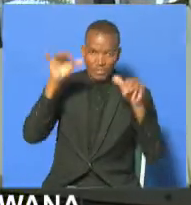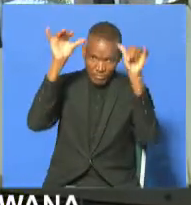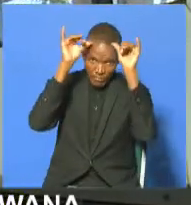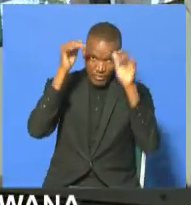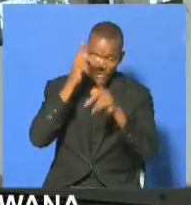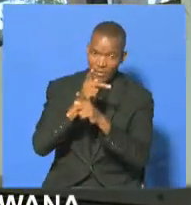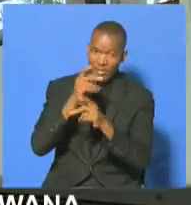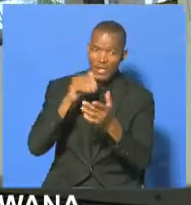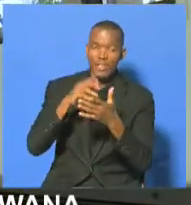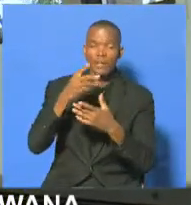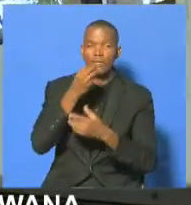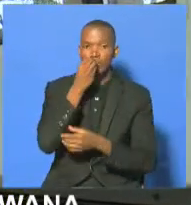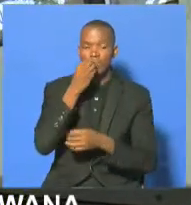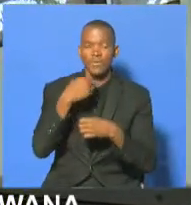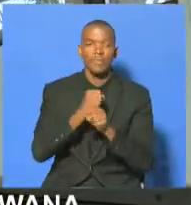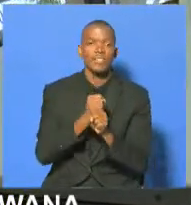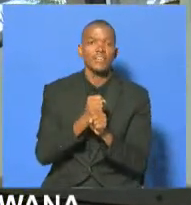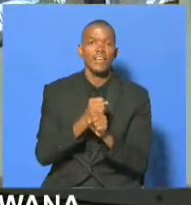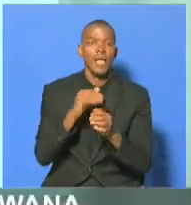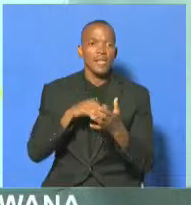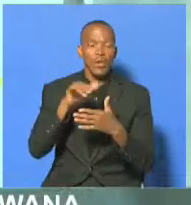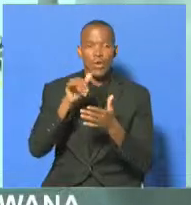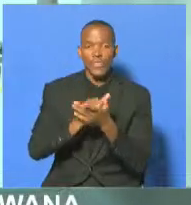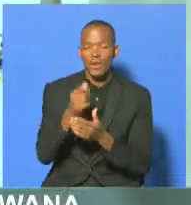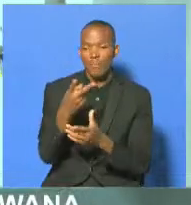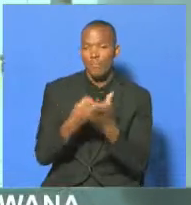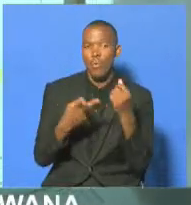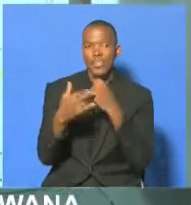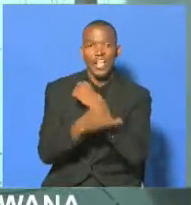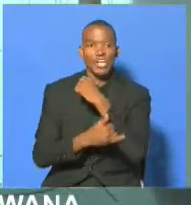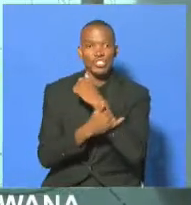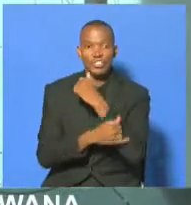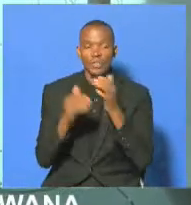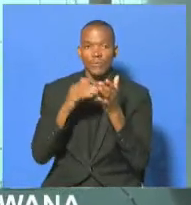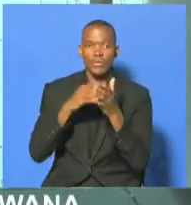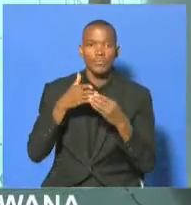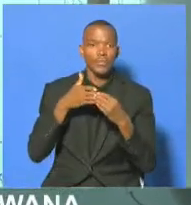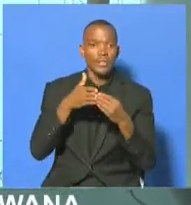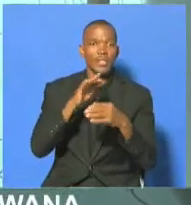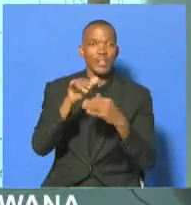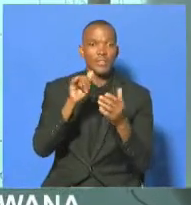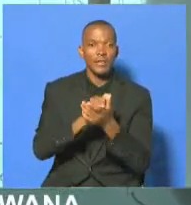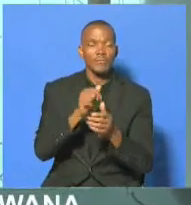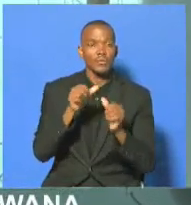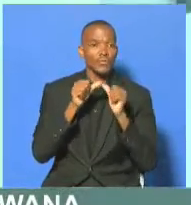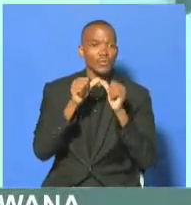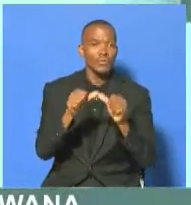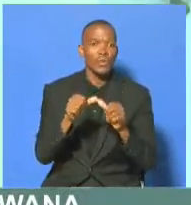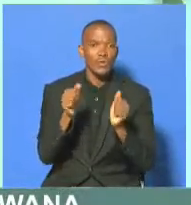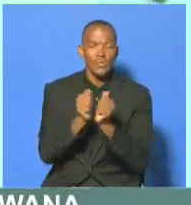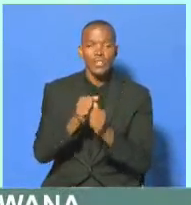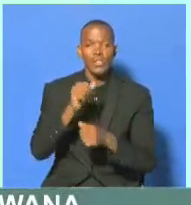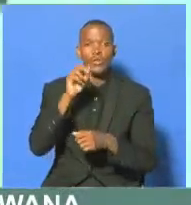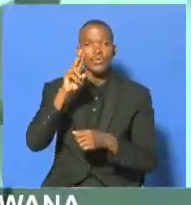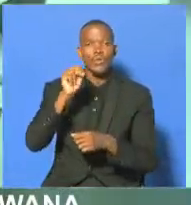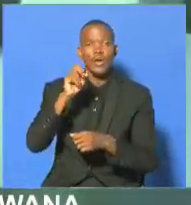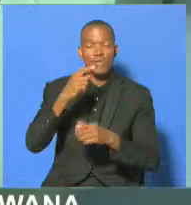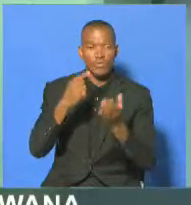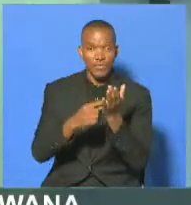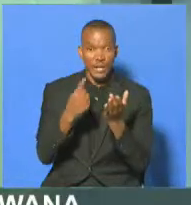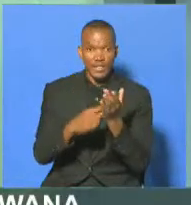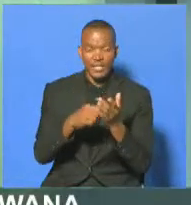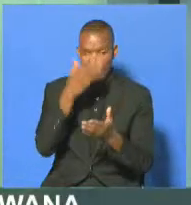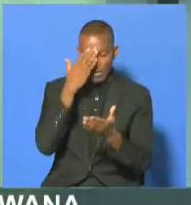and feed production. The two countries are therefore making headway in this regard, with Uganda looking to benefit from